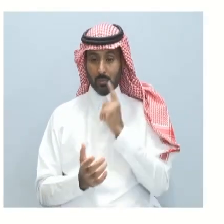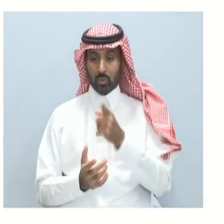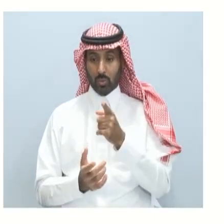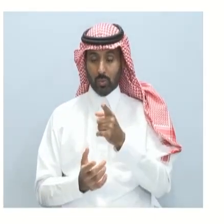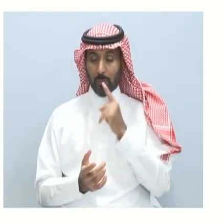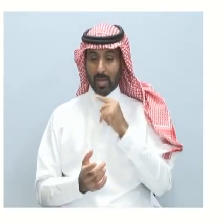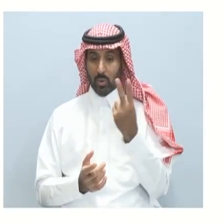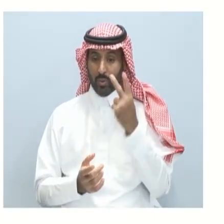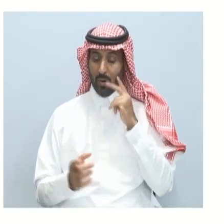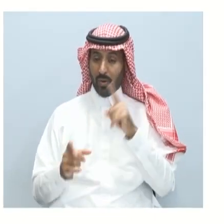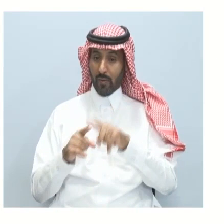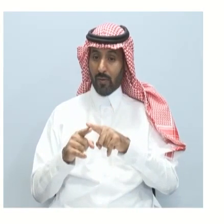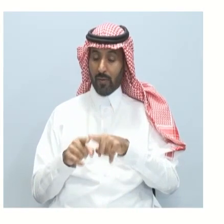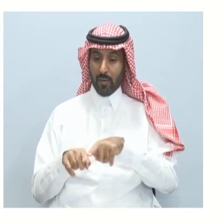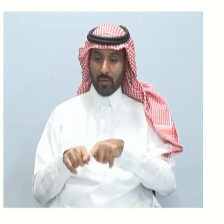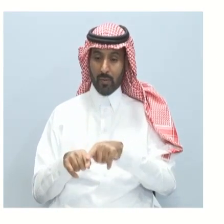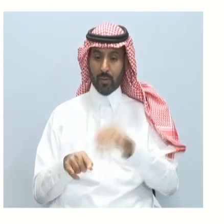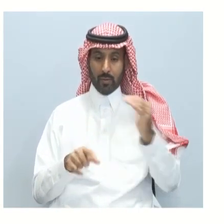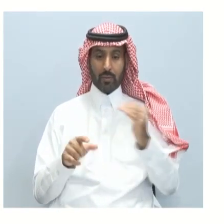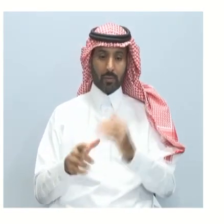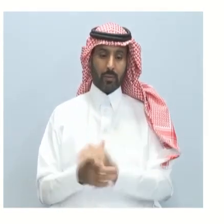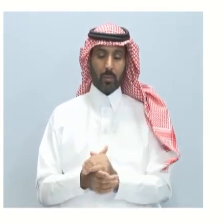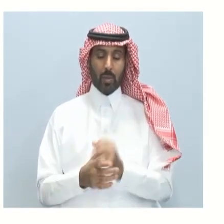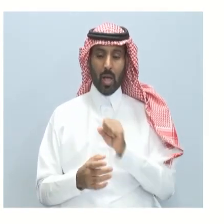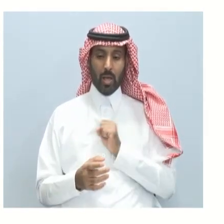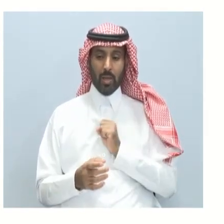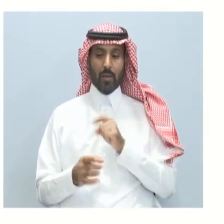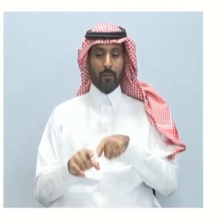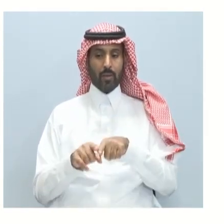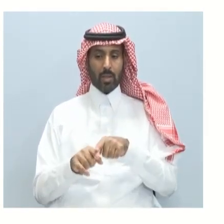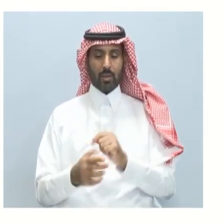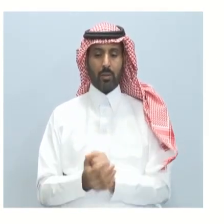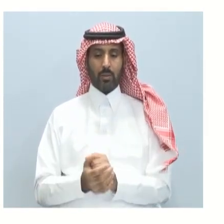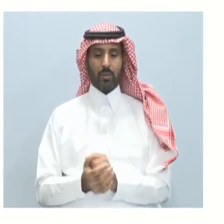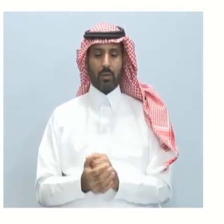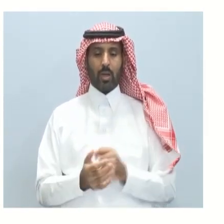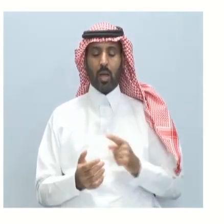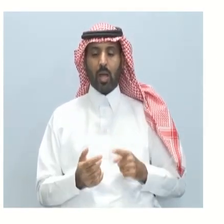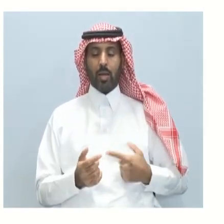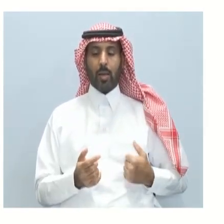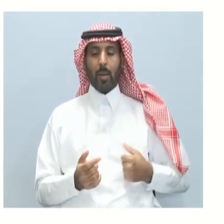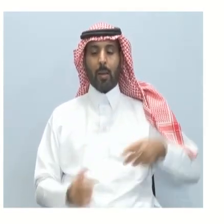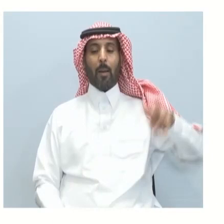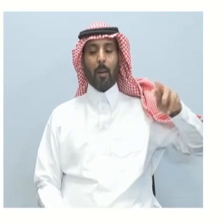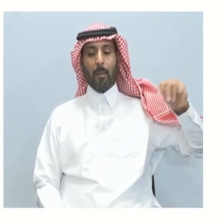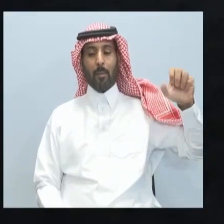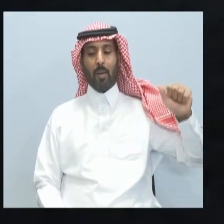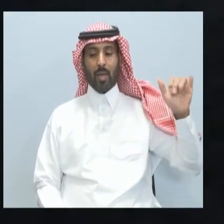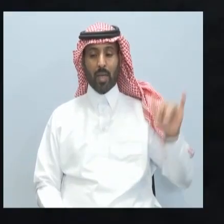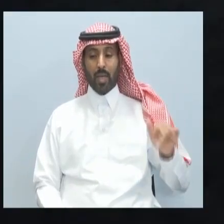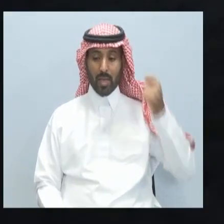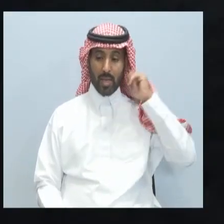my two friends here. I chose to write about my friends, which are May and Hiba. Now